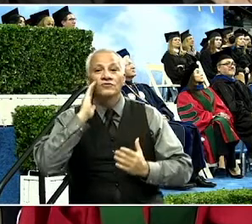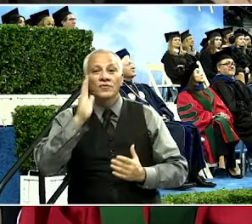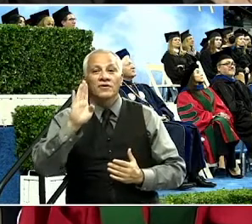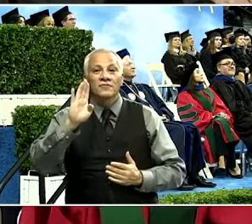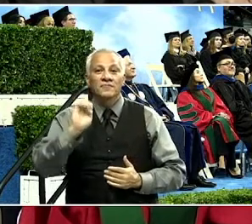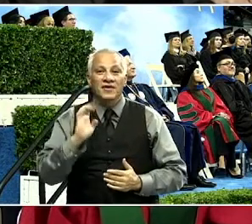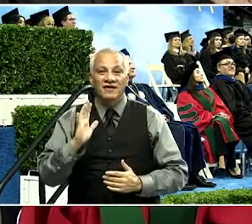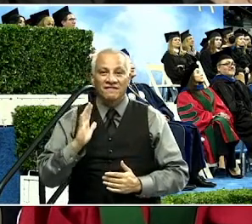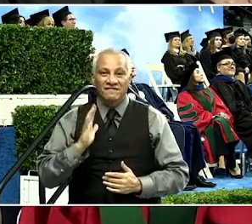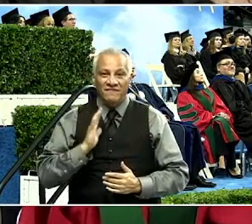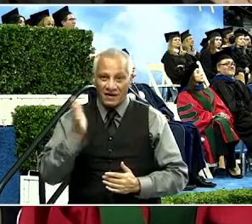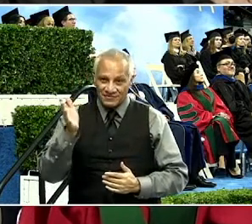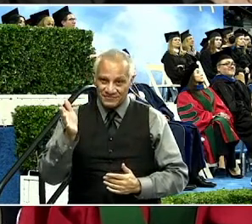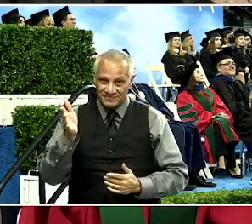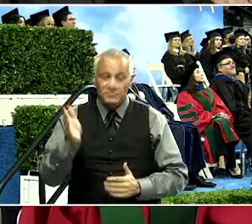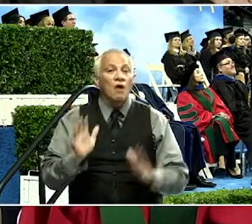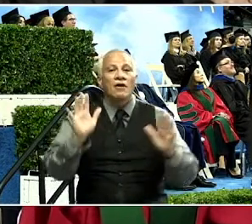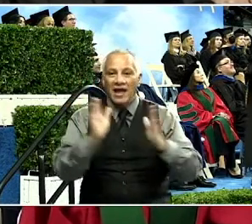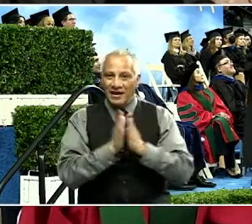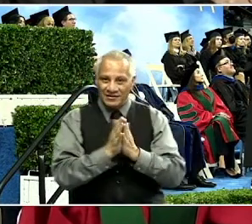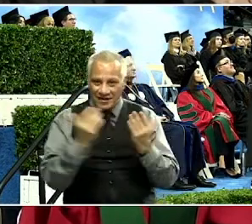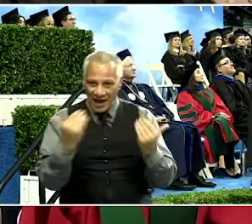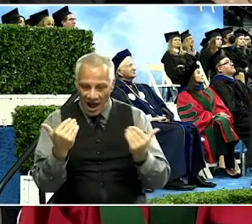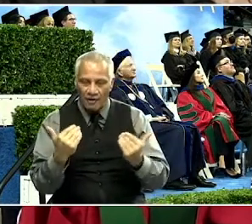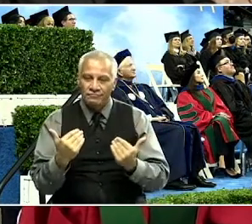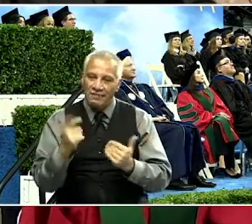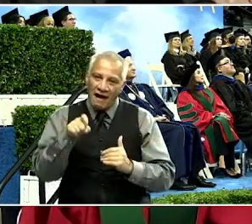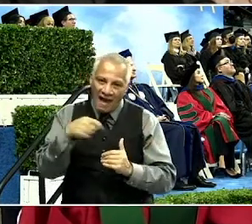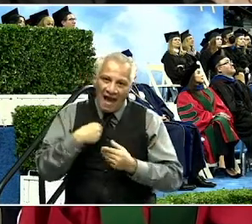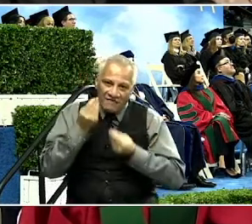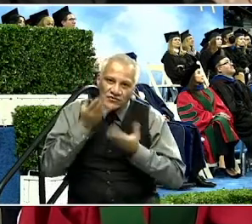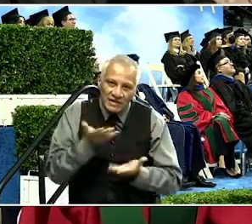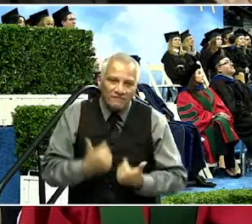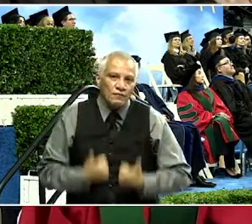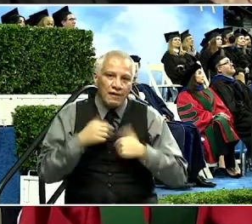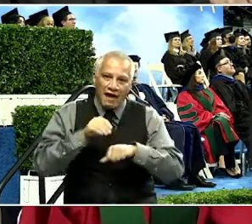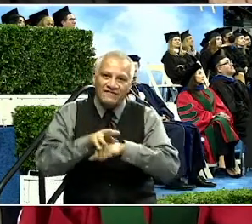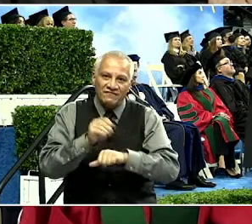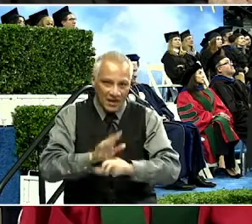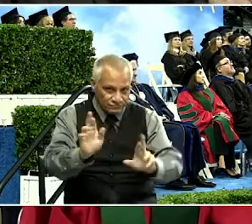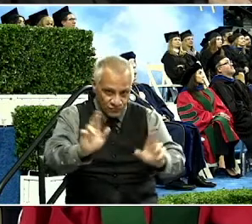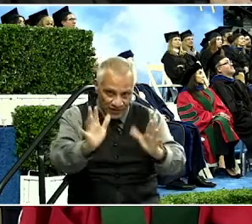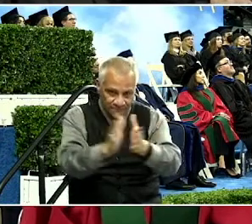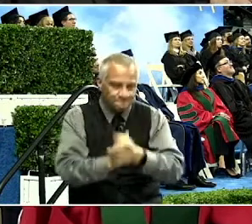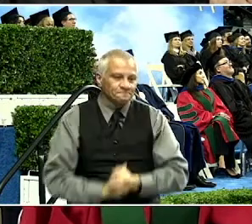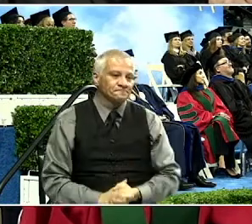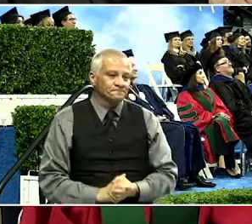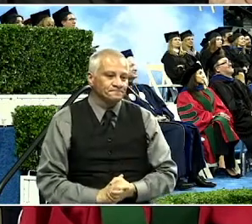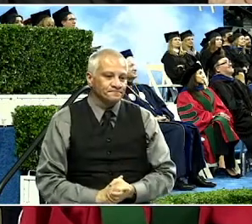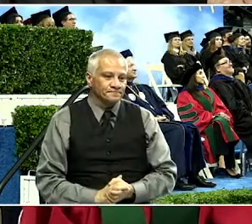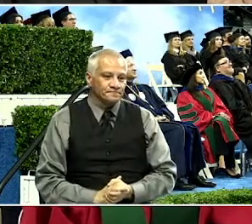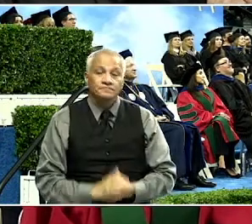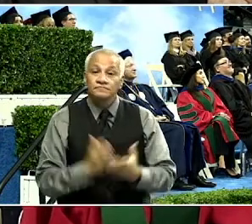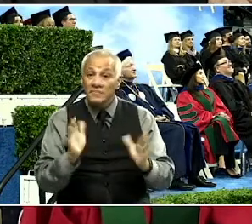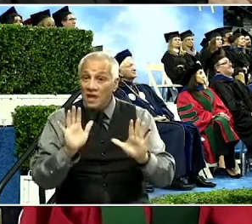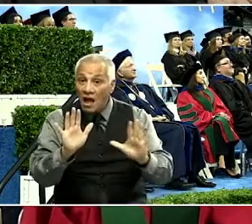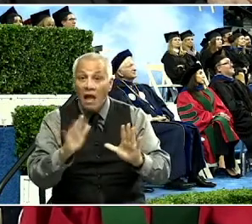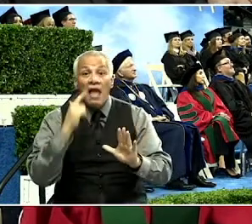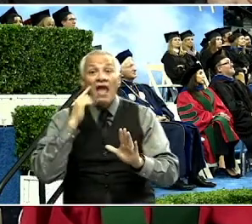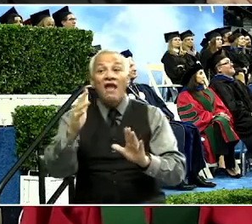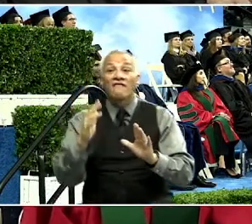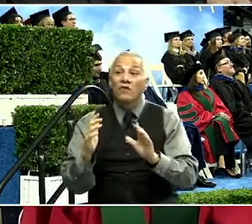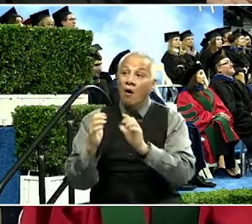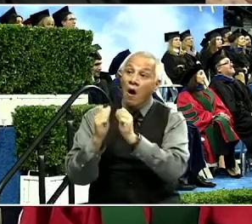fine. All right, now it's the obligatory section where I give you some life advice. Here we go. Now, if you're